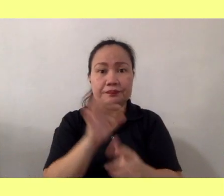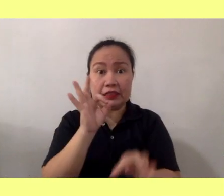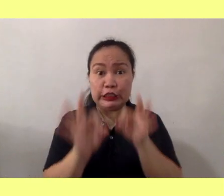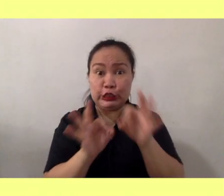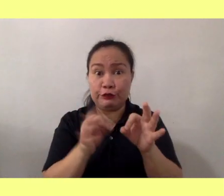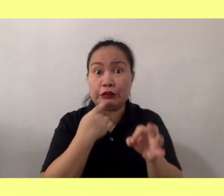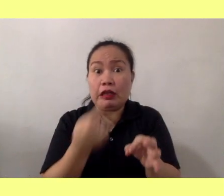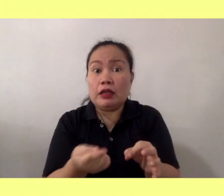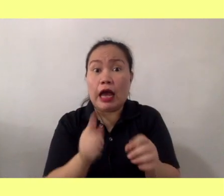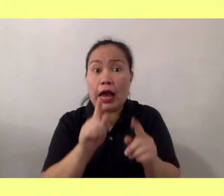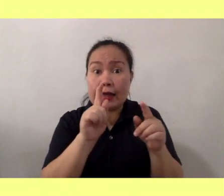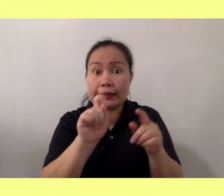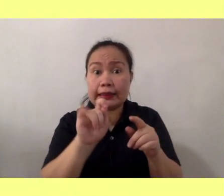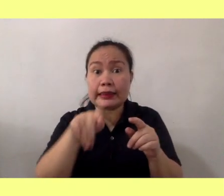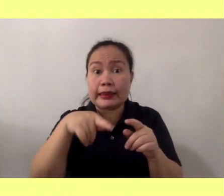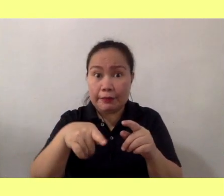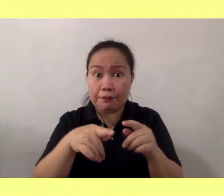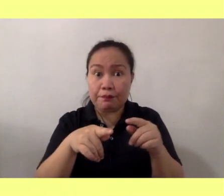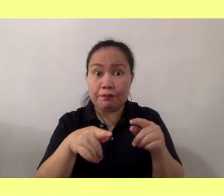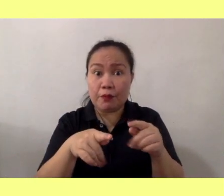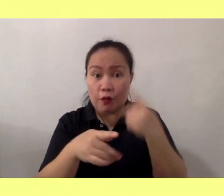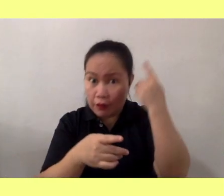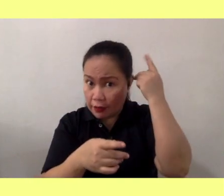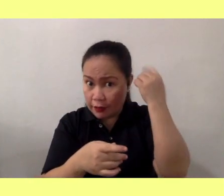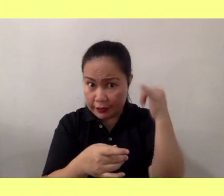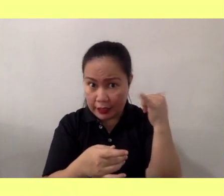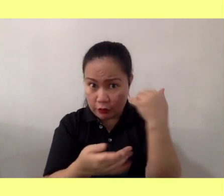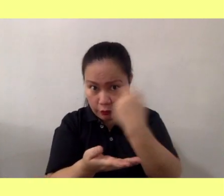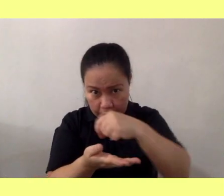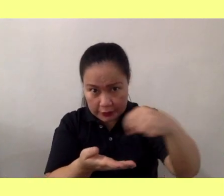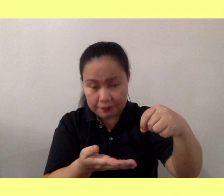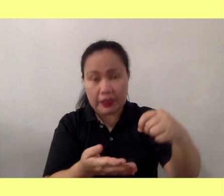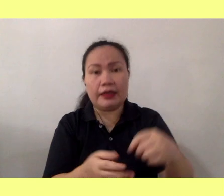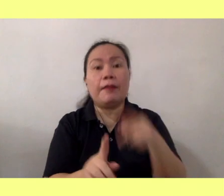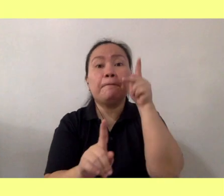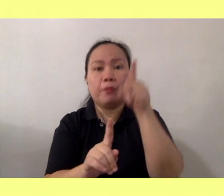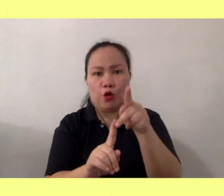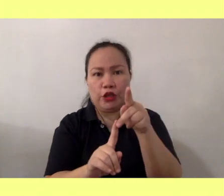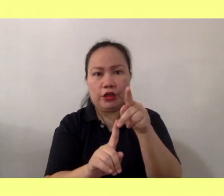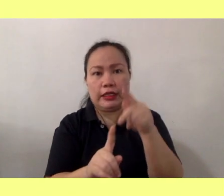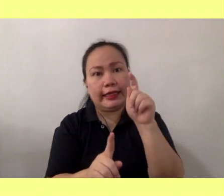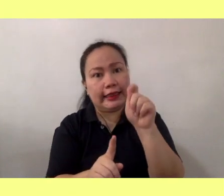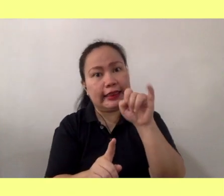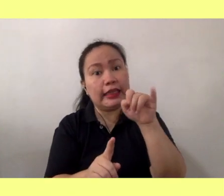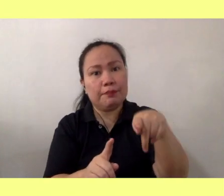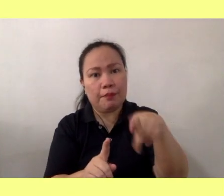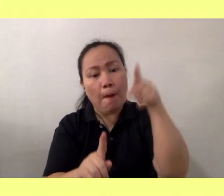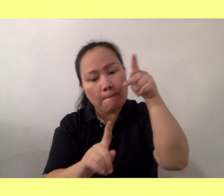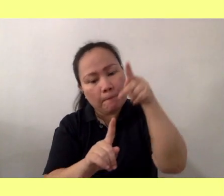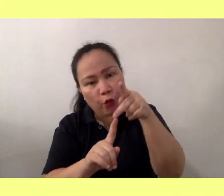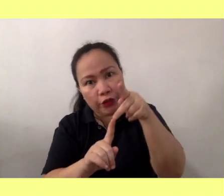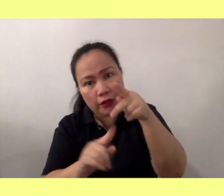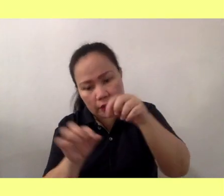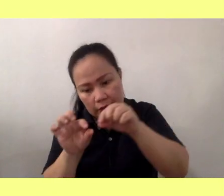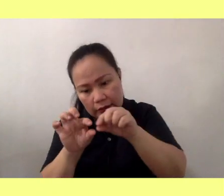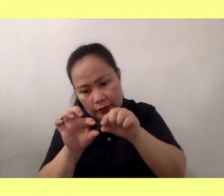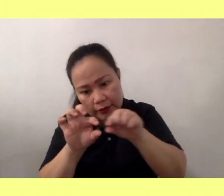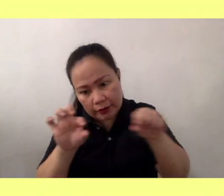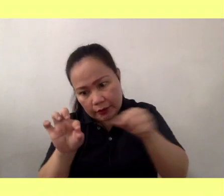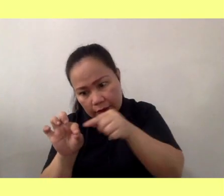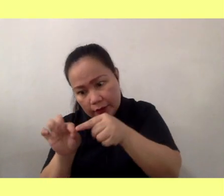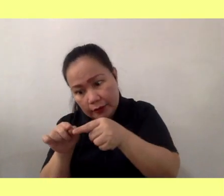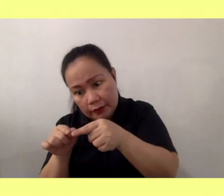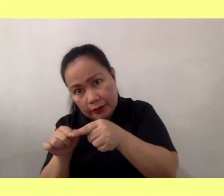a pencil, so that becomes a point. Okay? Magiging point siya kapag tip of a pencil. Pero, since ang sabi naman dito